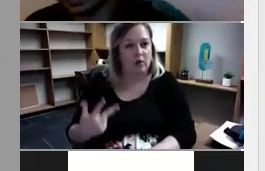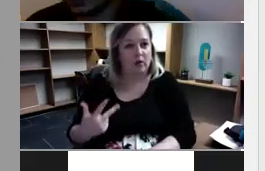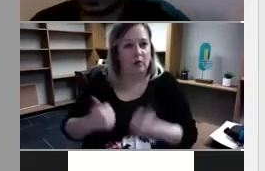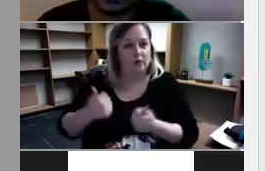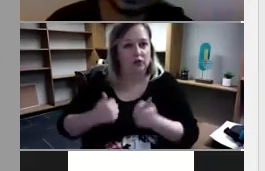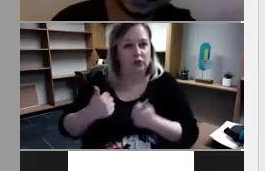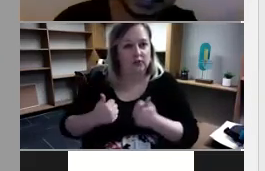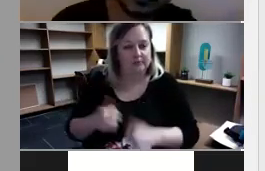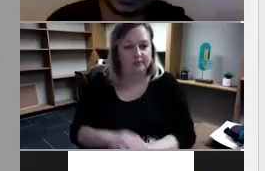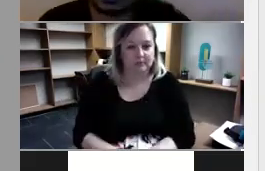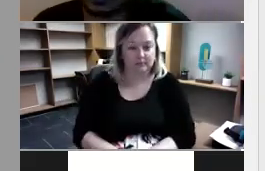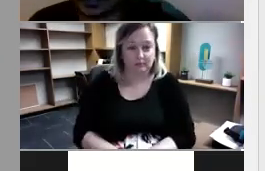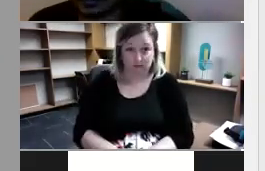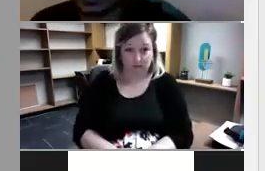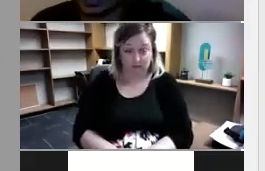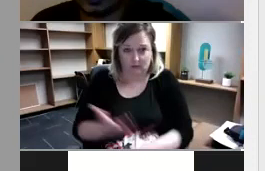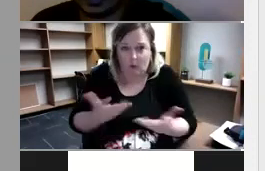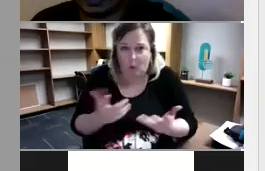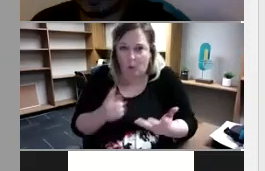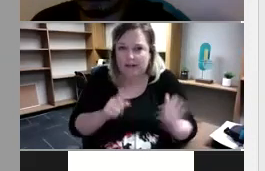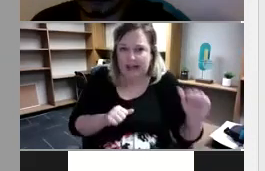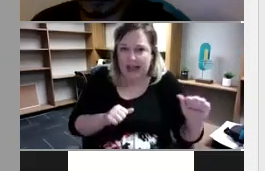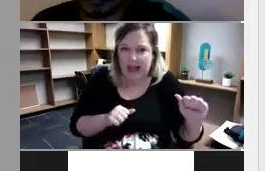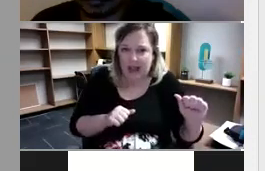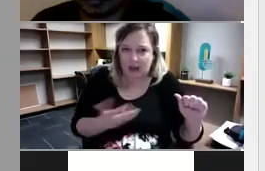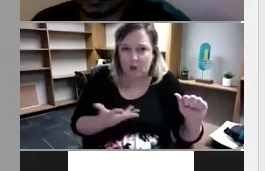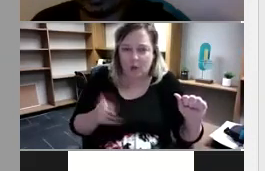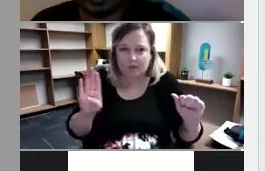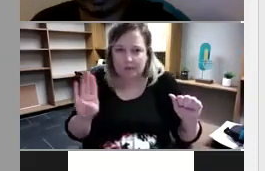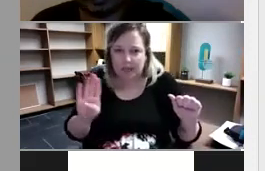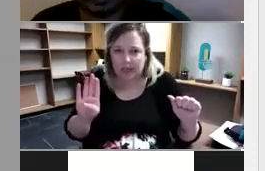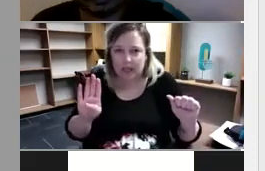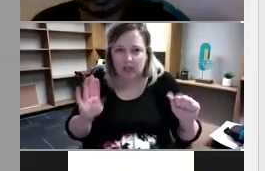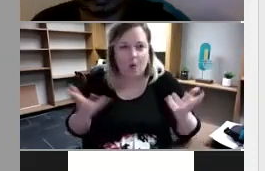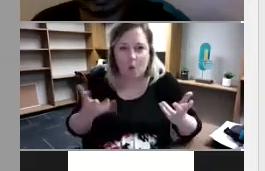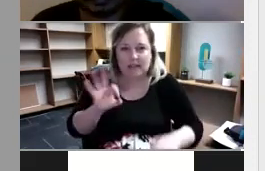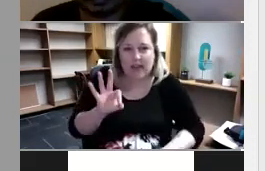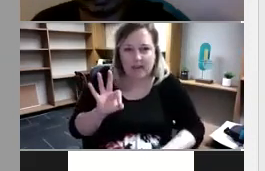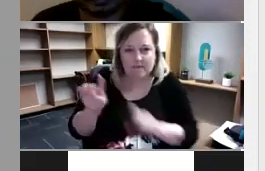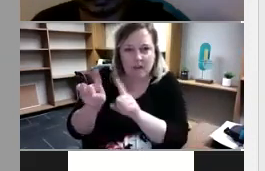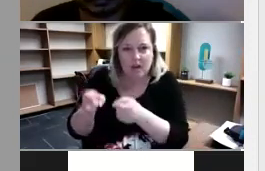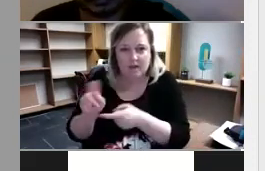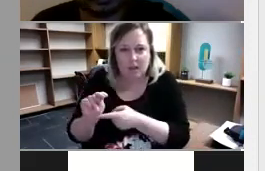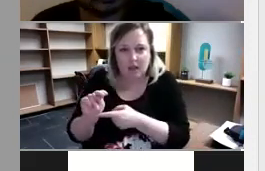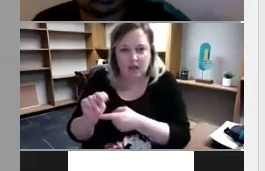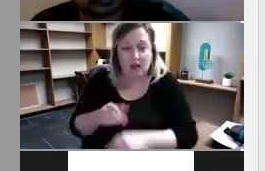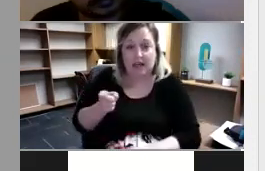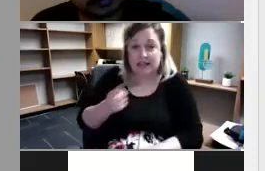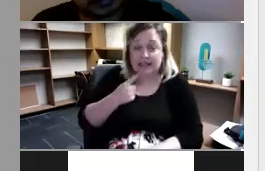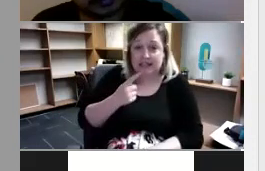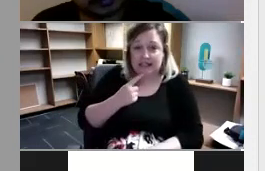What is A, what is B, what is f of n? Let's start with that. It would be case 1